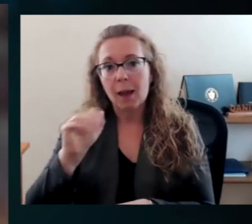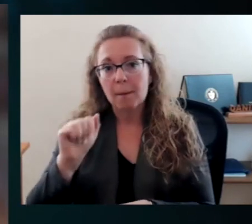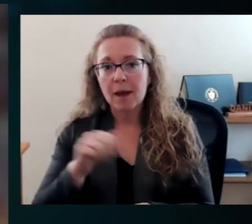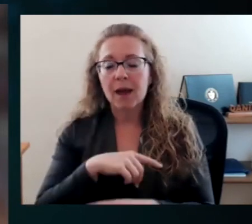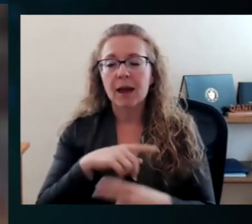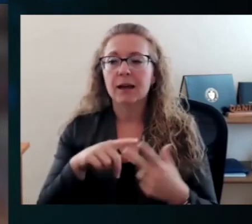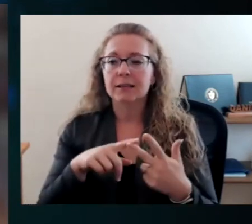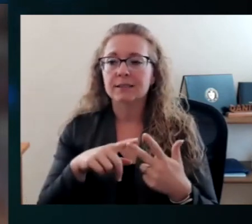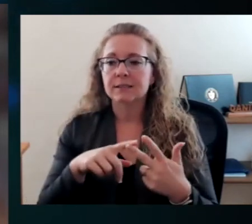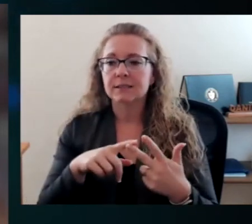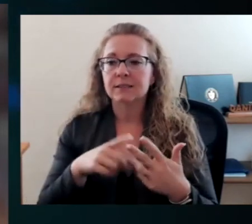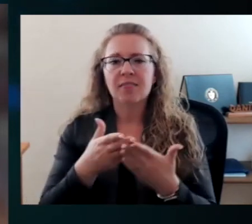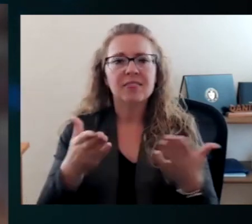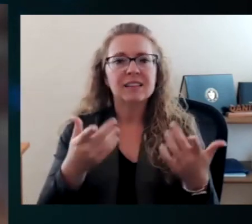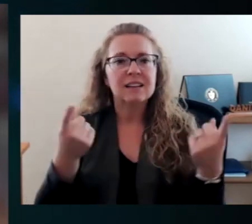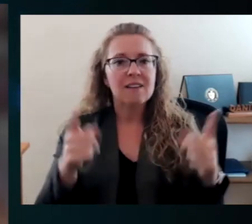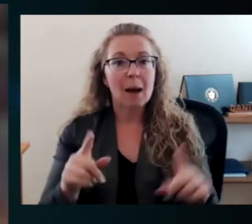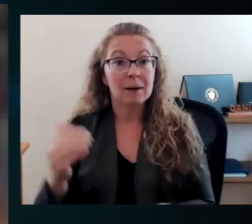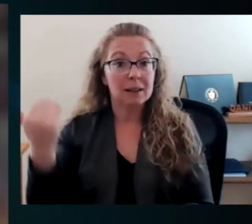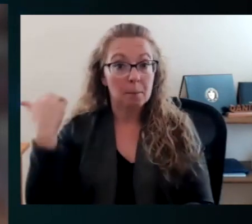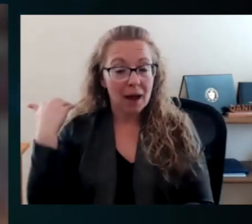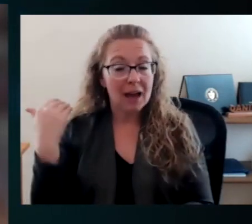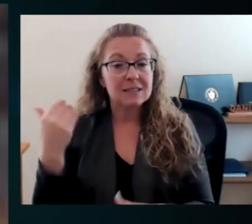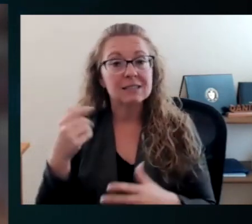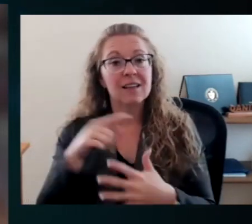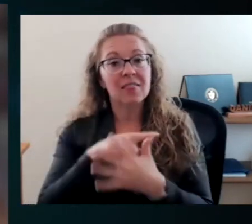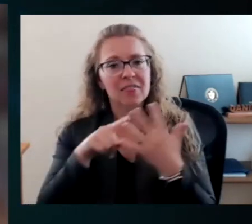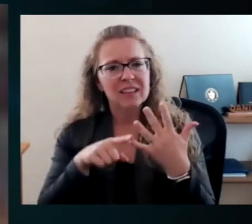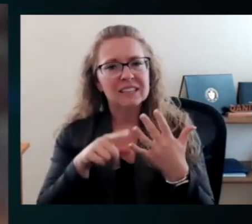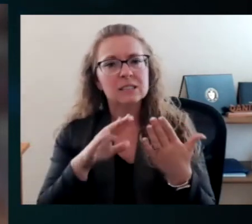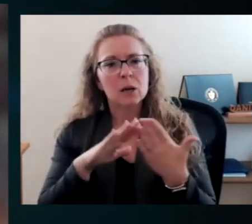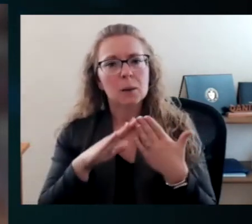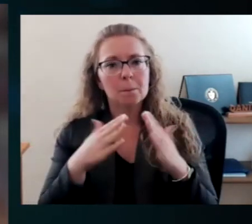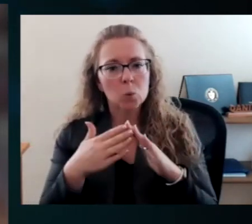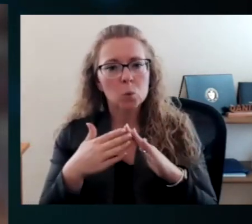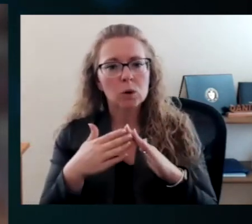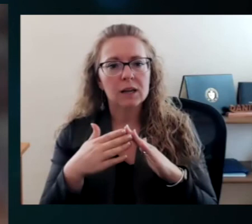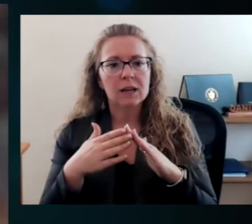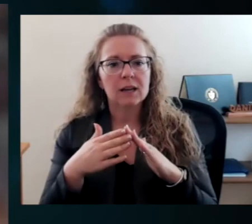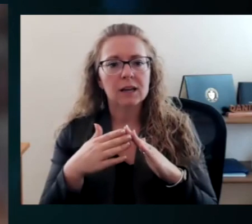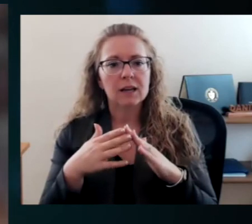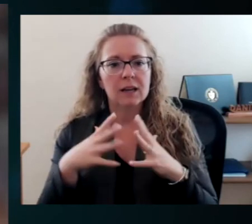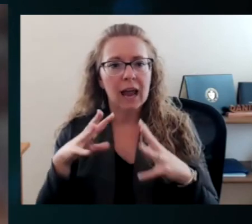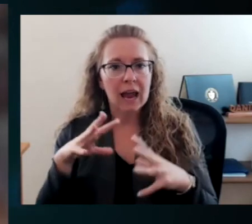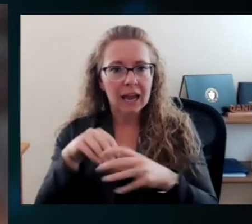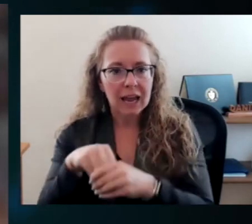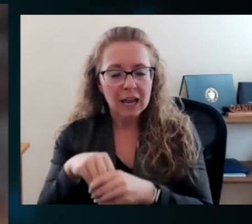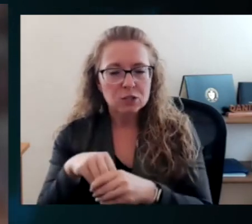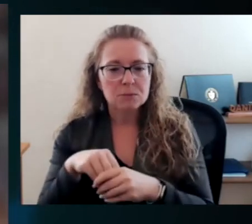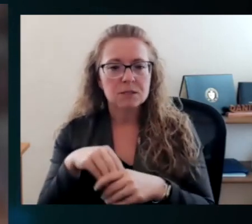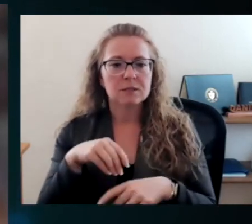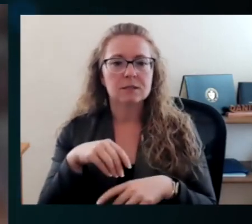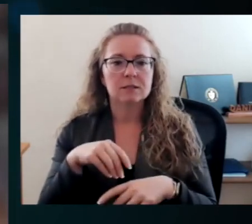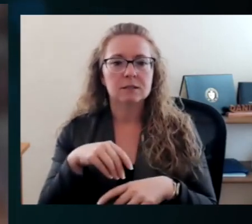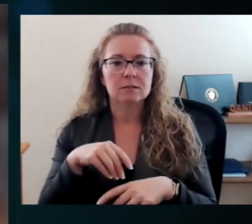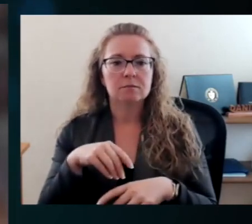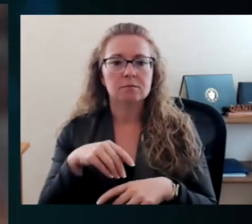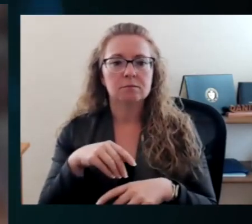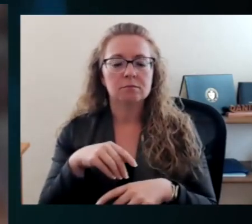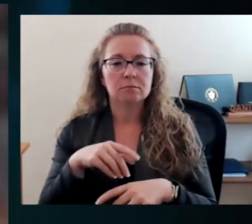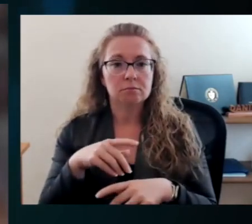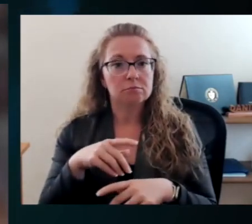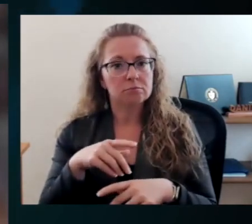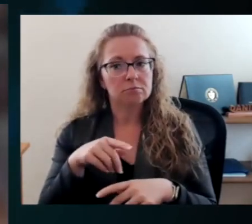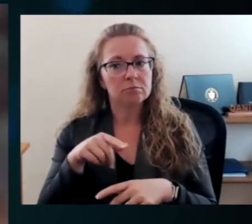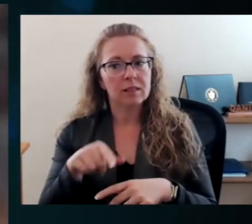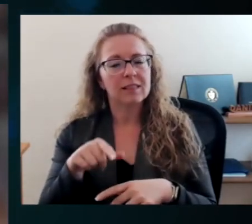the past. A lot of these kind of community engagement, the right engagement with the community, actually open a